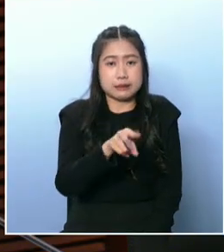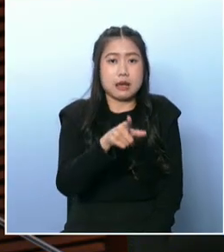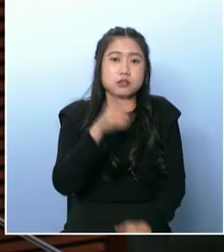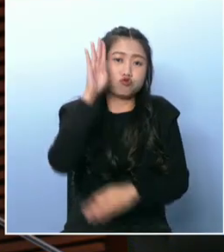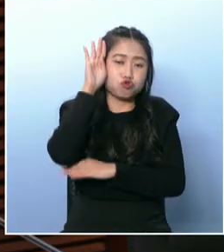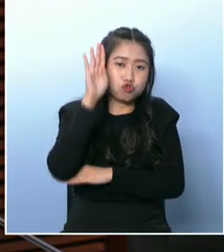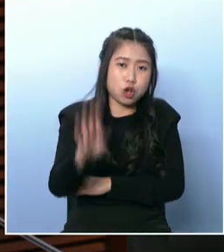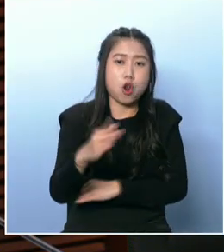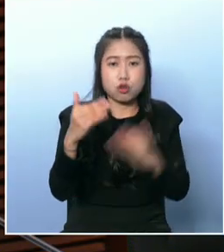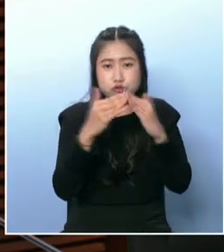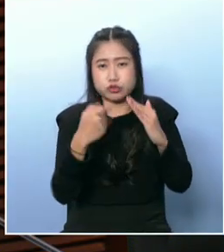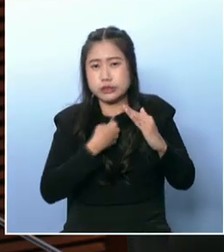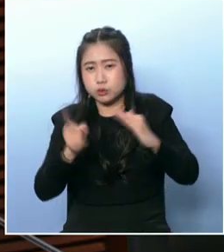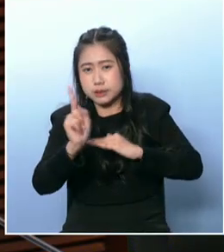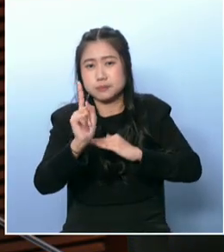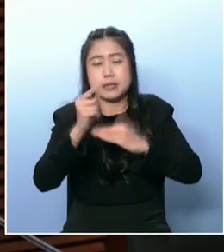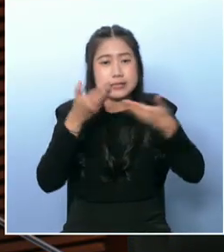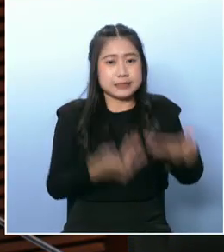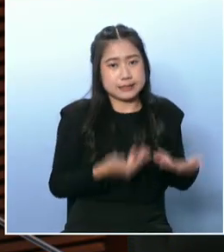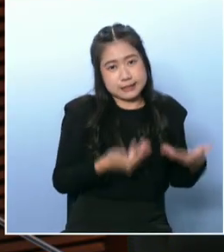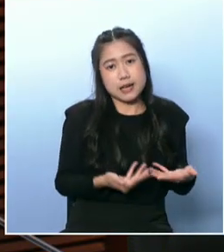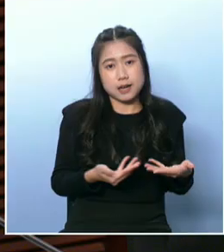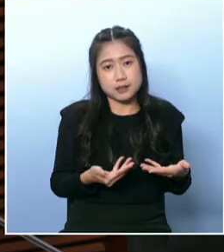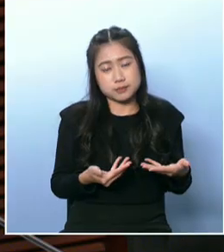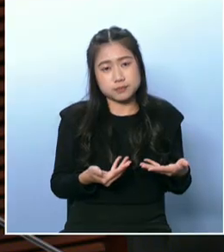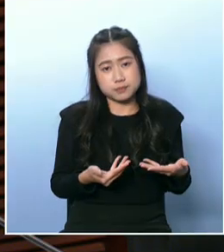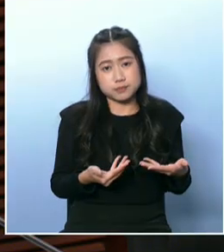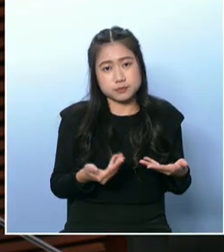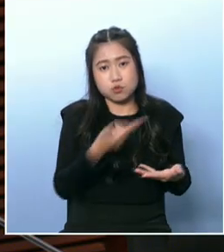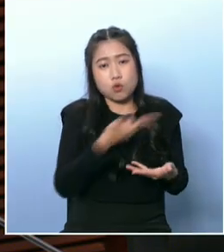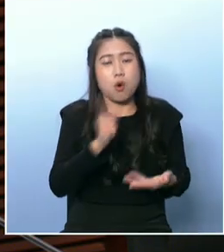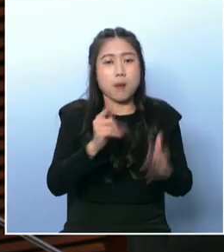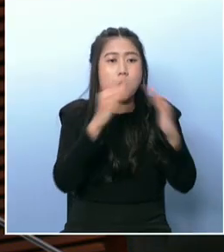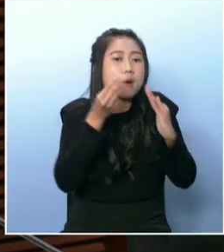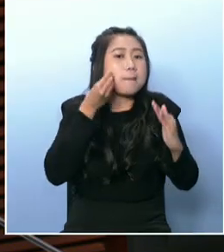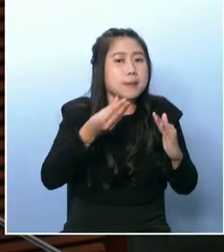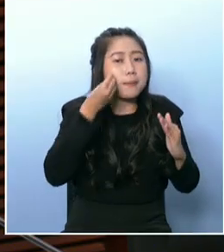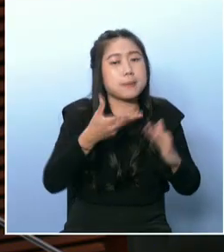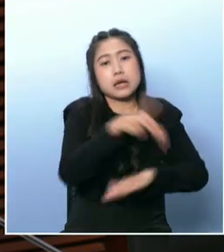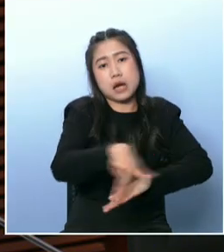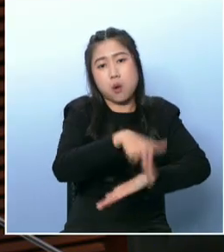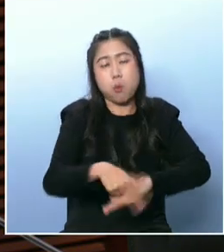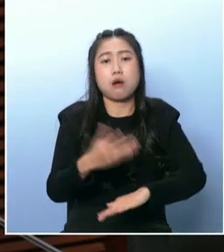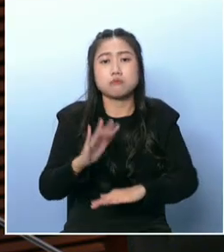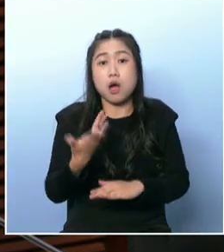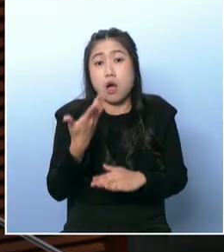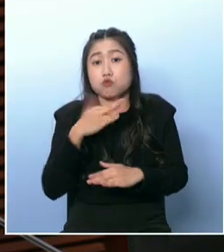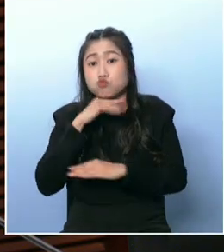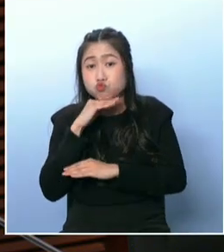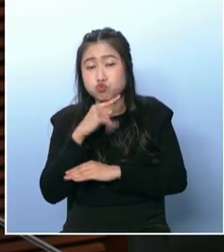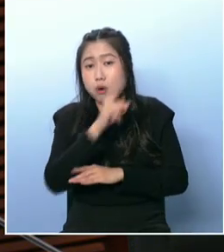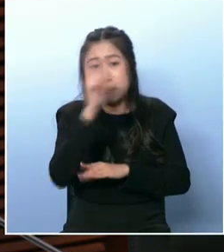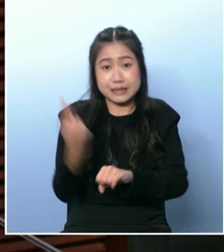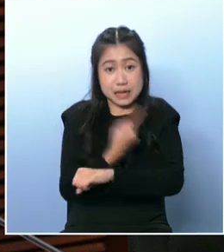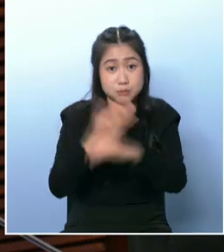they have the need for such, but we rather look at the more long-term housing need and compassionate housing for them.